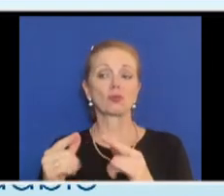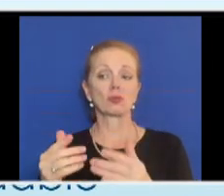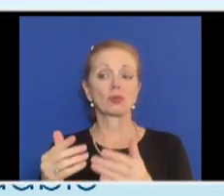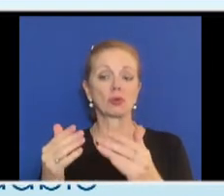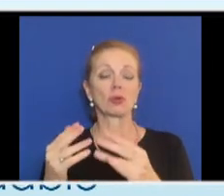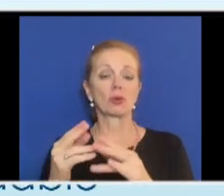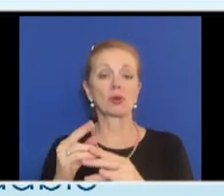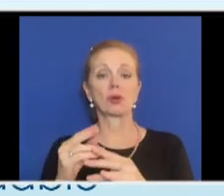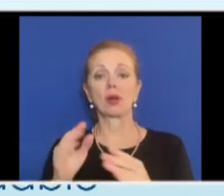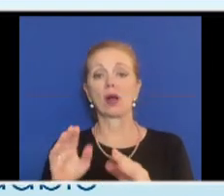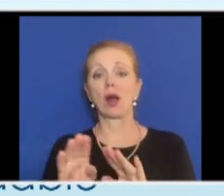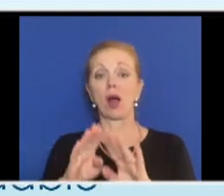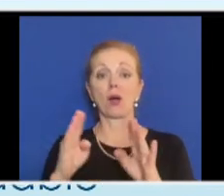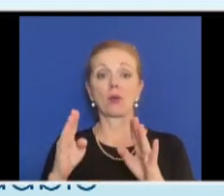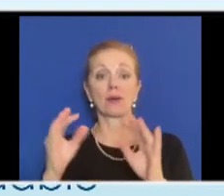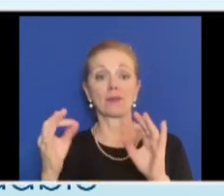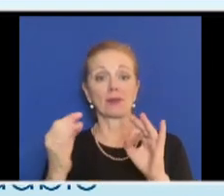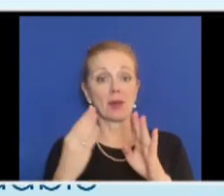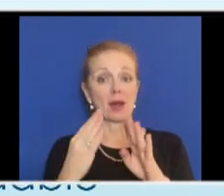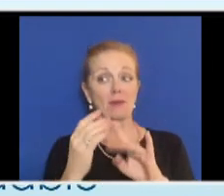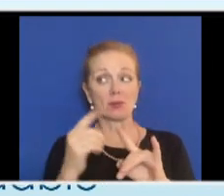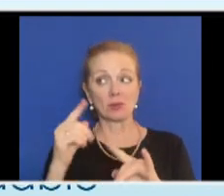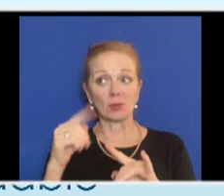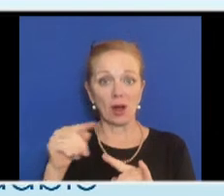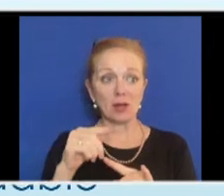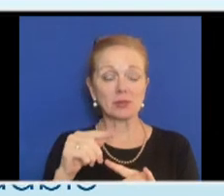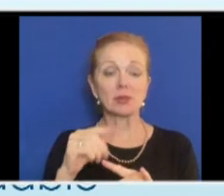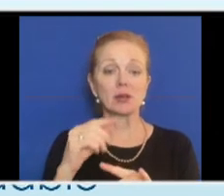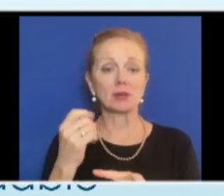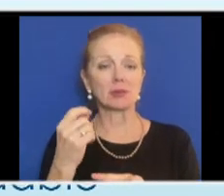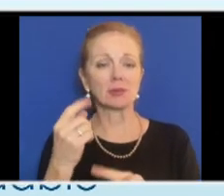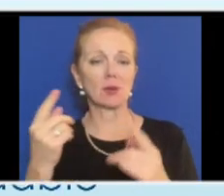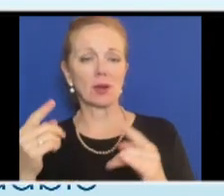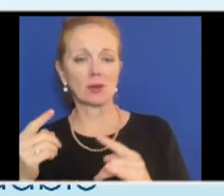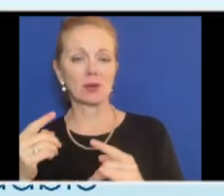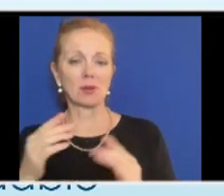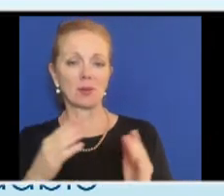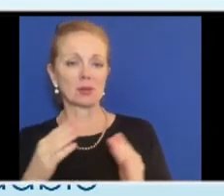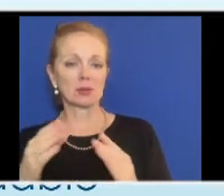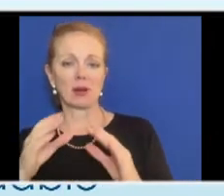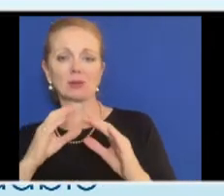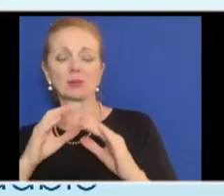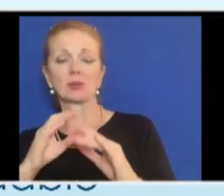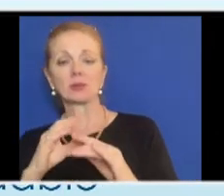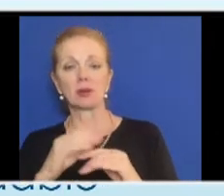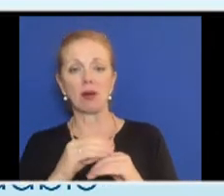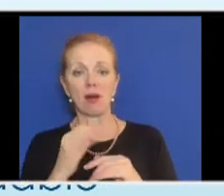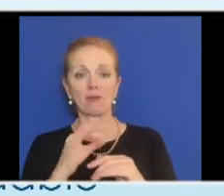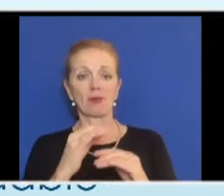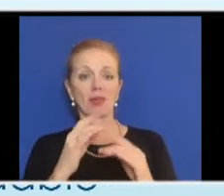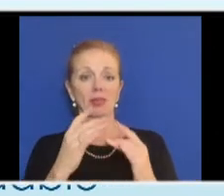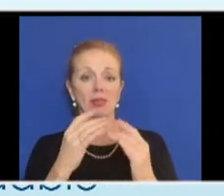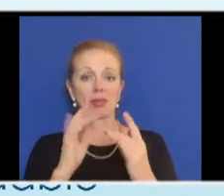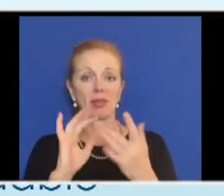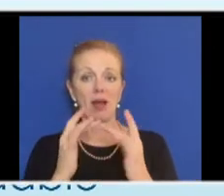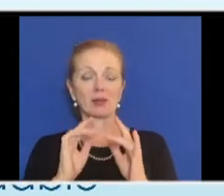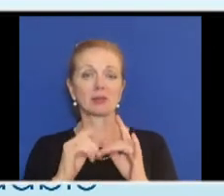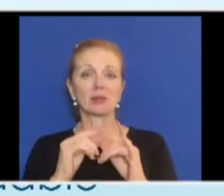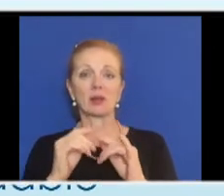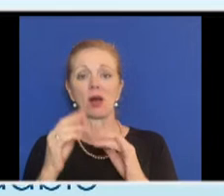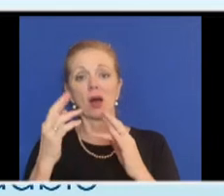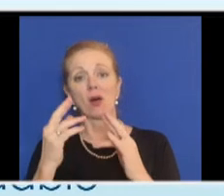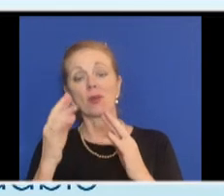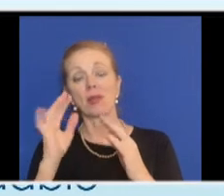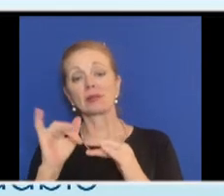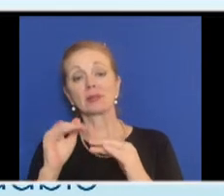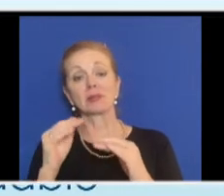we're we're open to feedback from you all and I understand we'll have a plan to have some conversations offline but we hope that is a